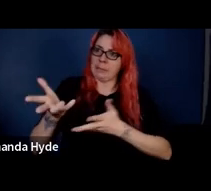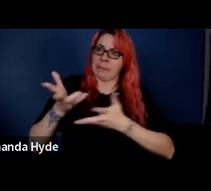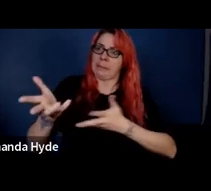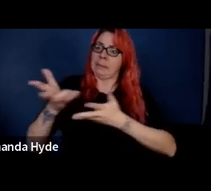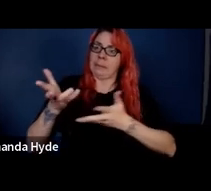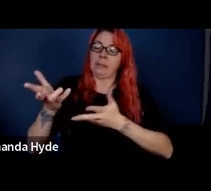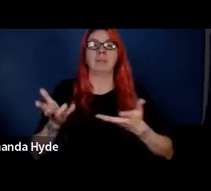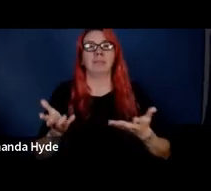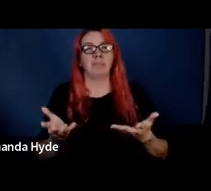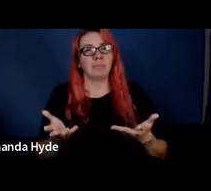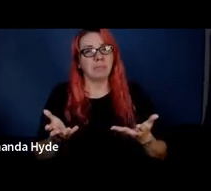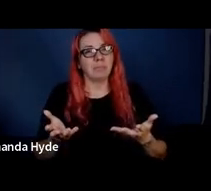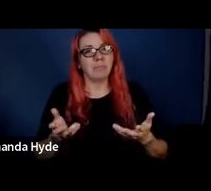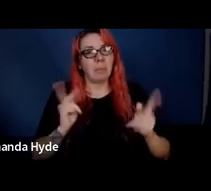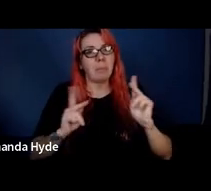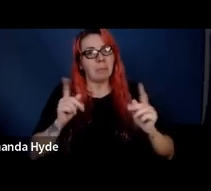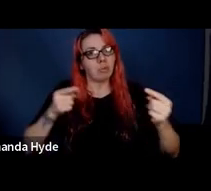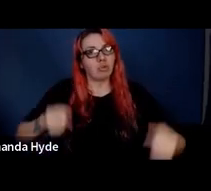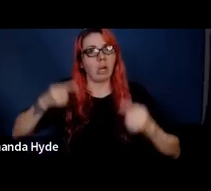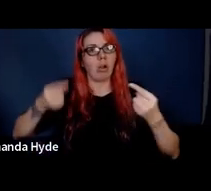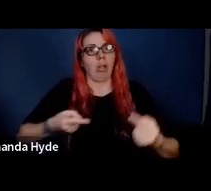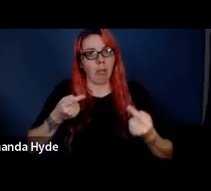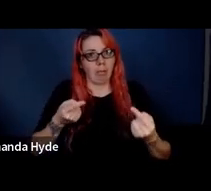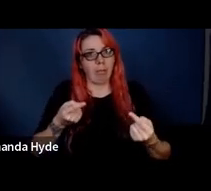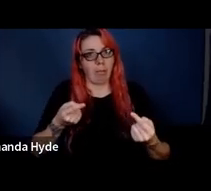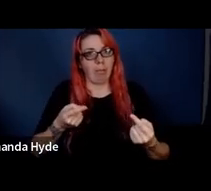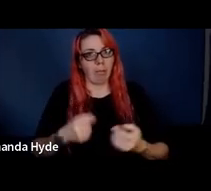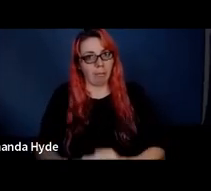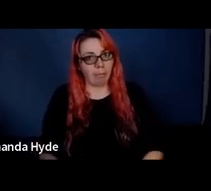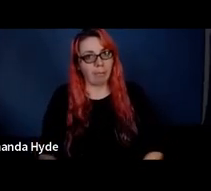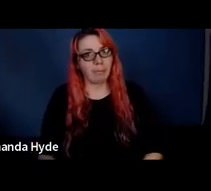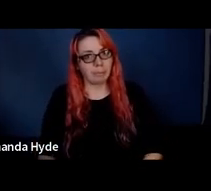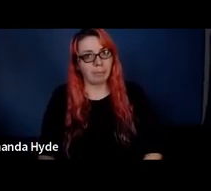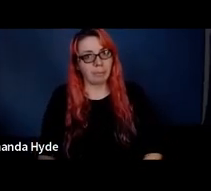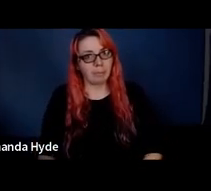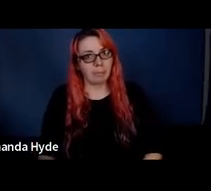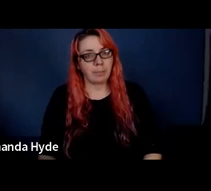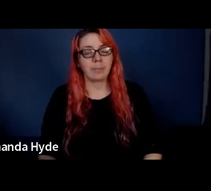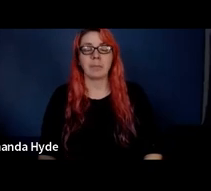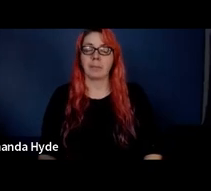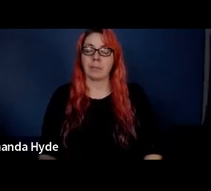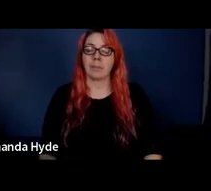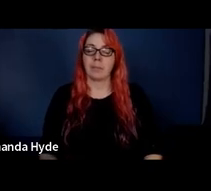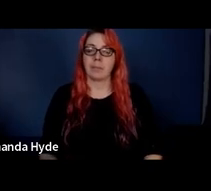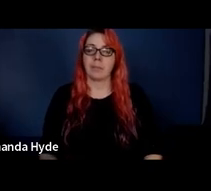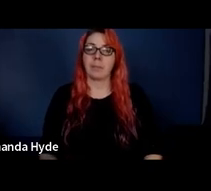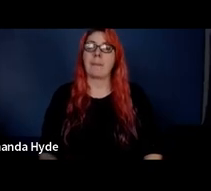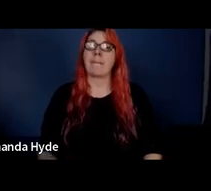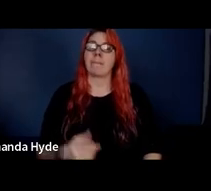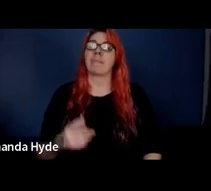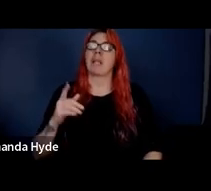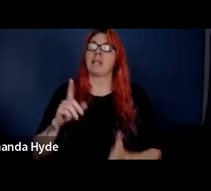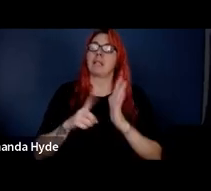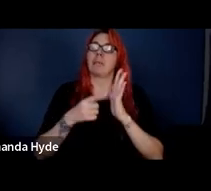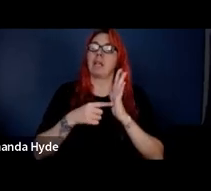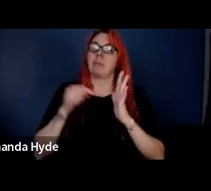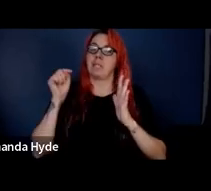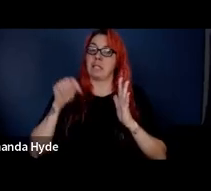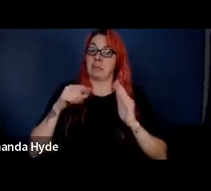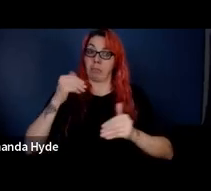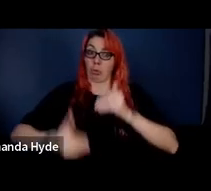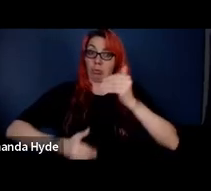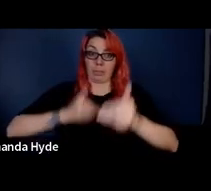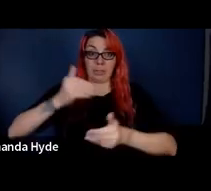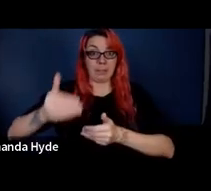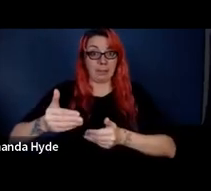a little bit with all of this to say, it sounds like it's sort of getting in the way of just getting things done or getting them done in a particular kind of